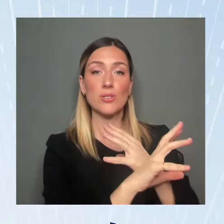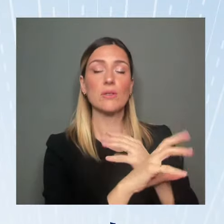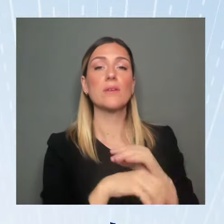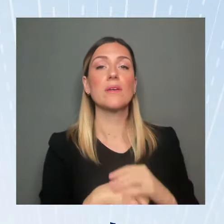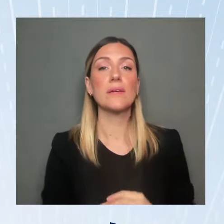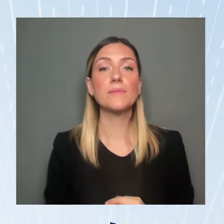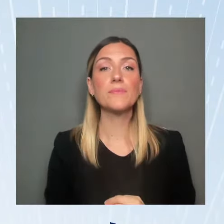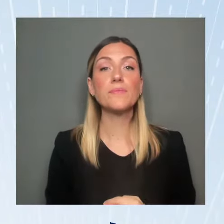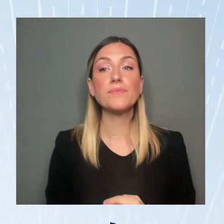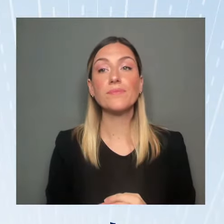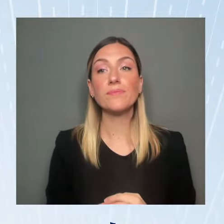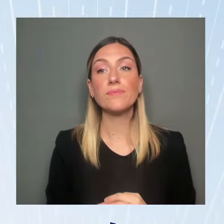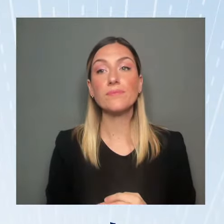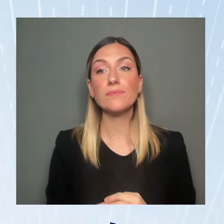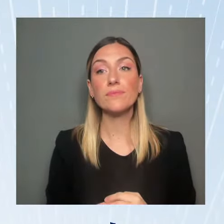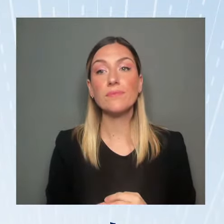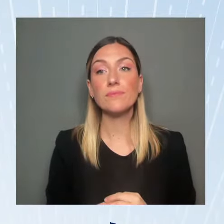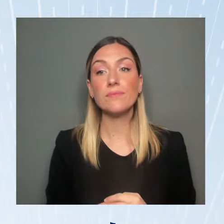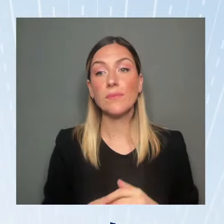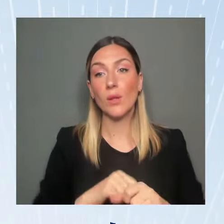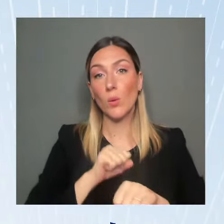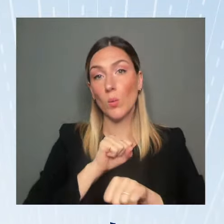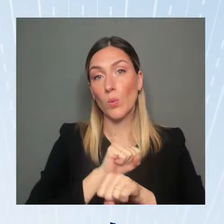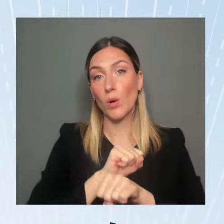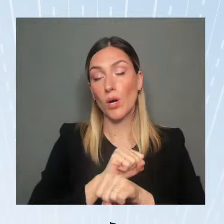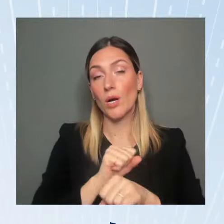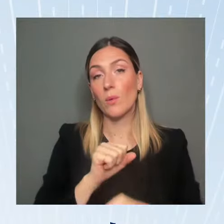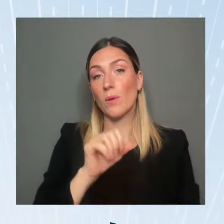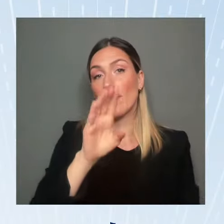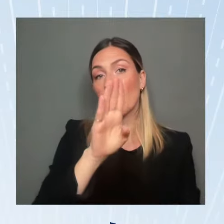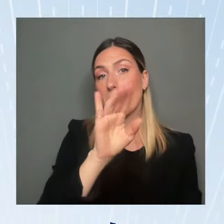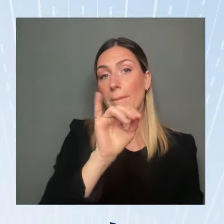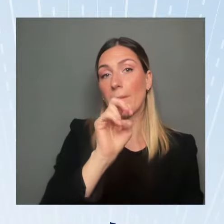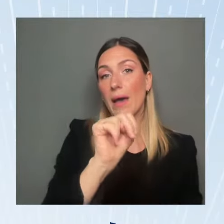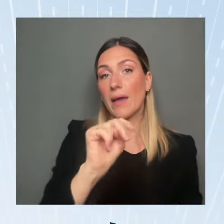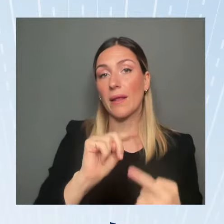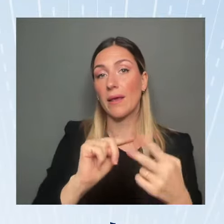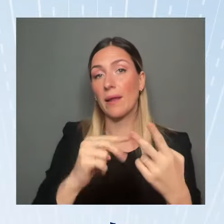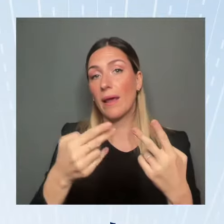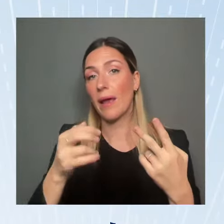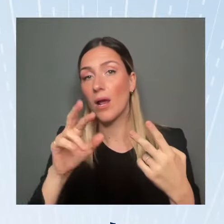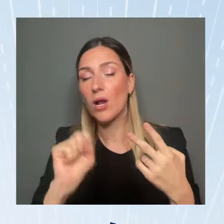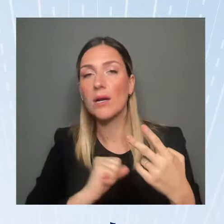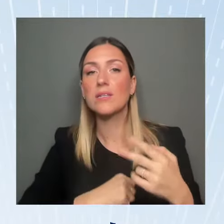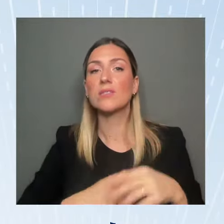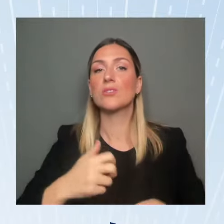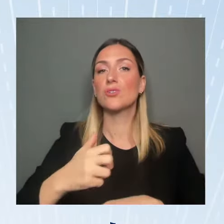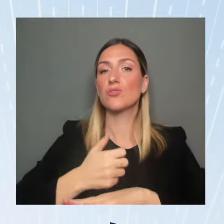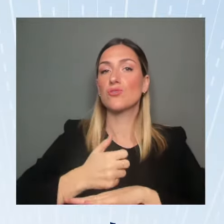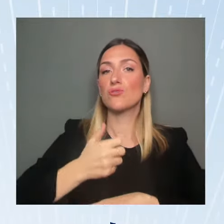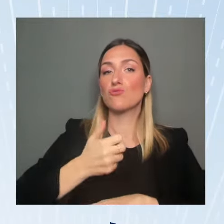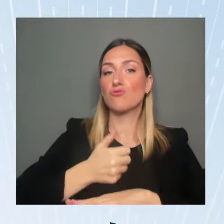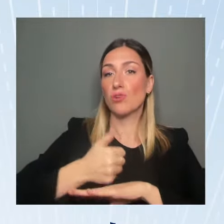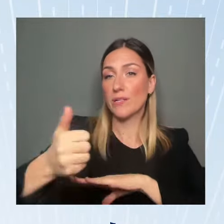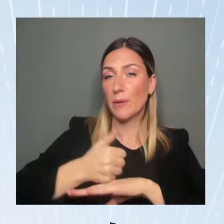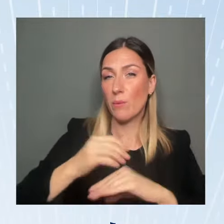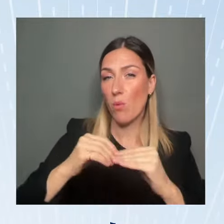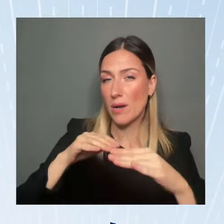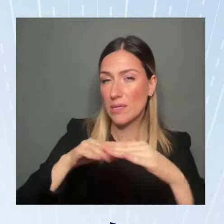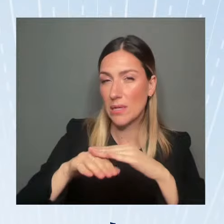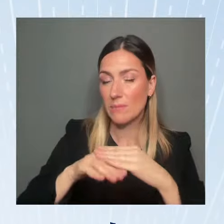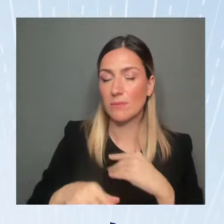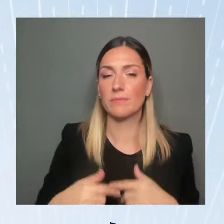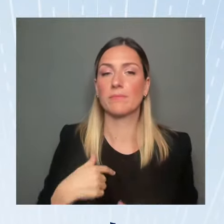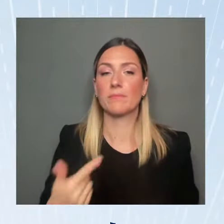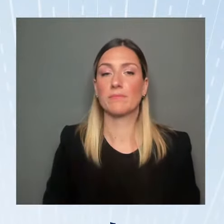how can they work with the Biden-Harris administration to make transportation more accessible? So I'll begin with this rulemaking.